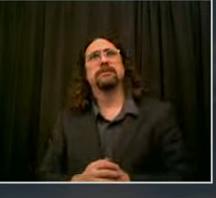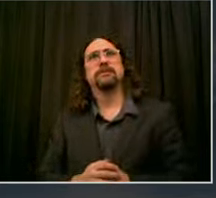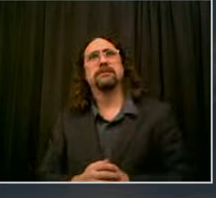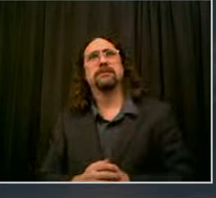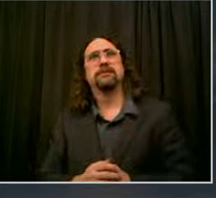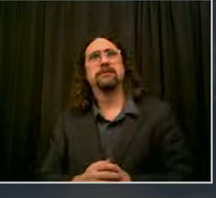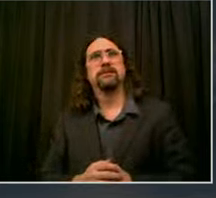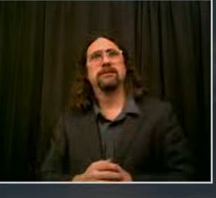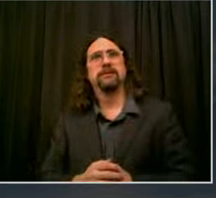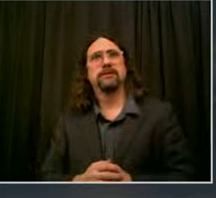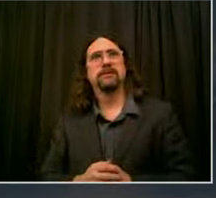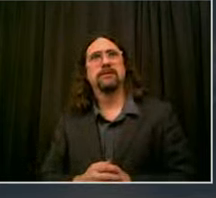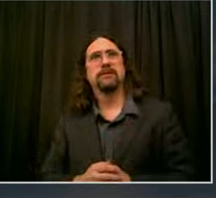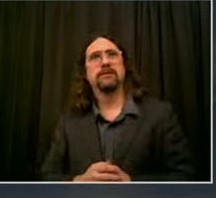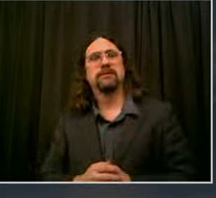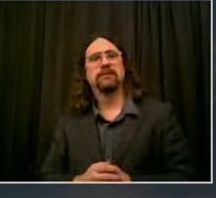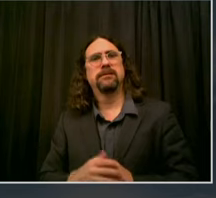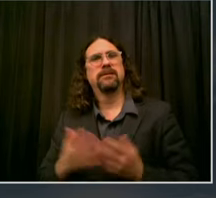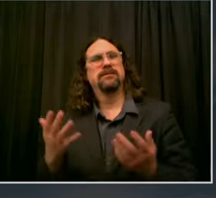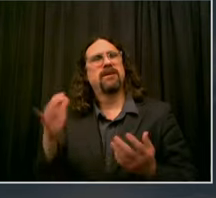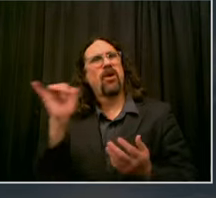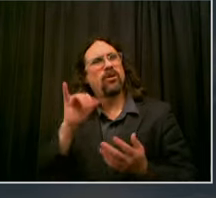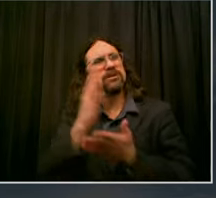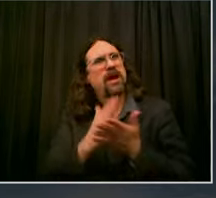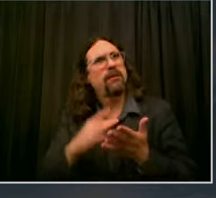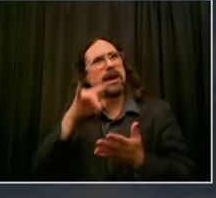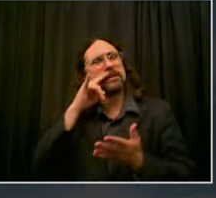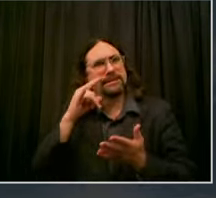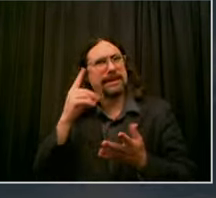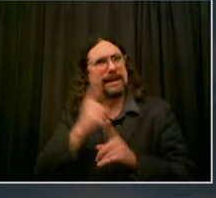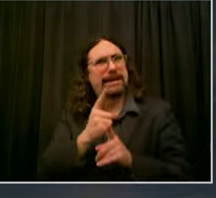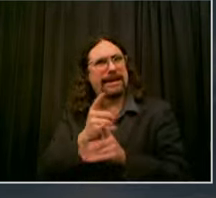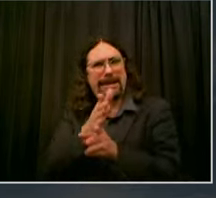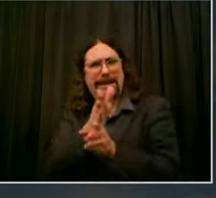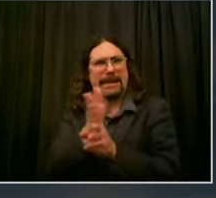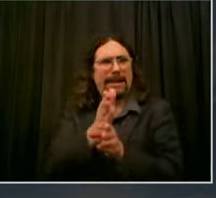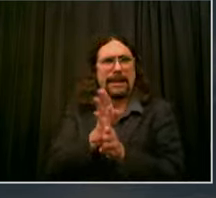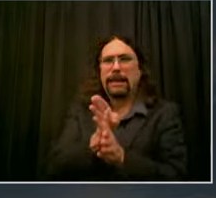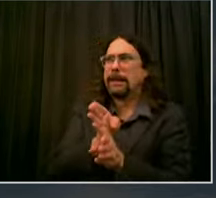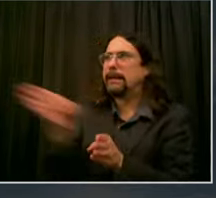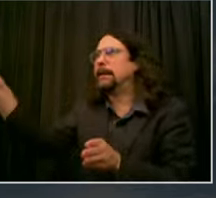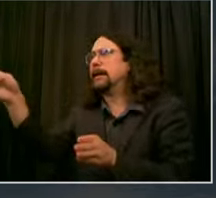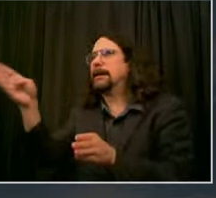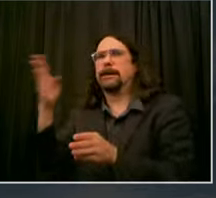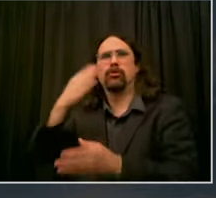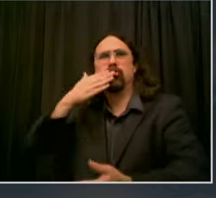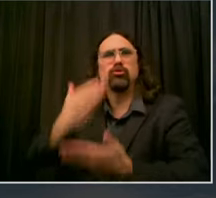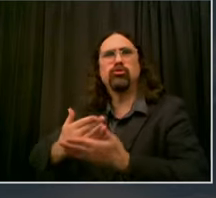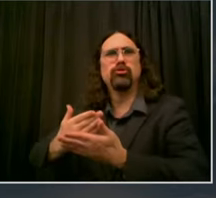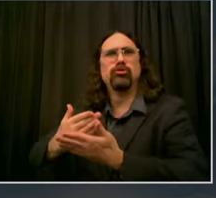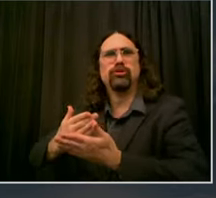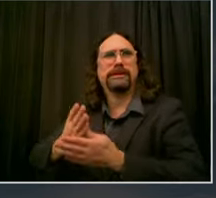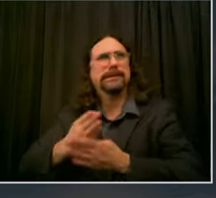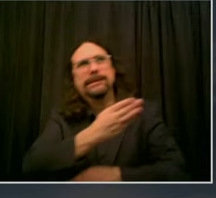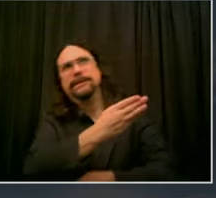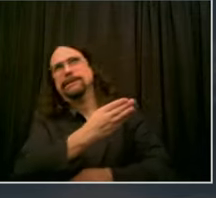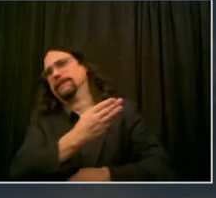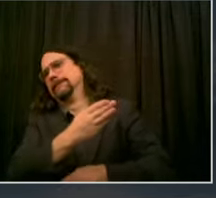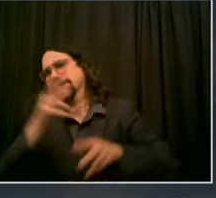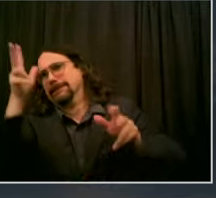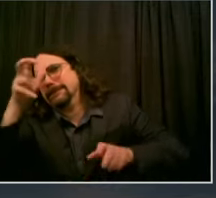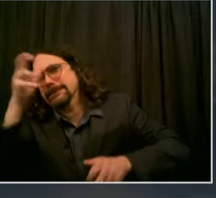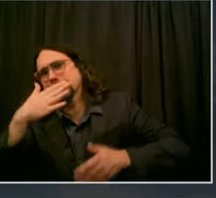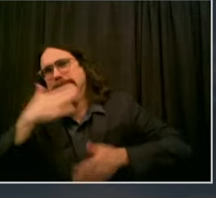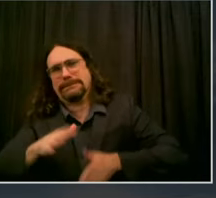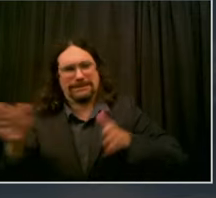all services? We obviously deal with kids that make mistakes. We obviously deal with kids that come